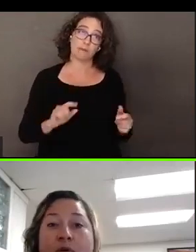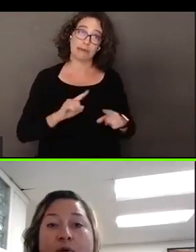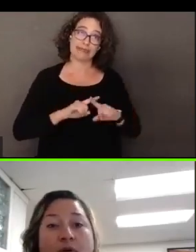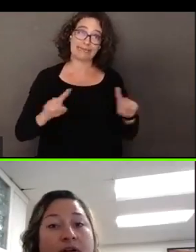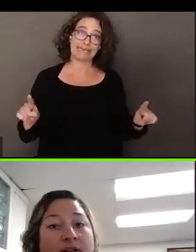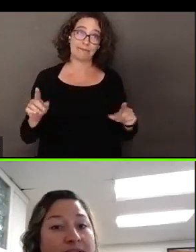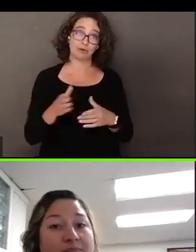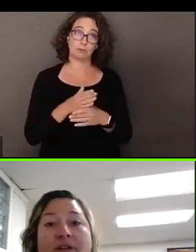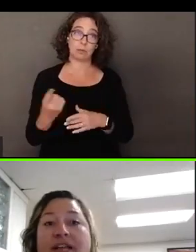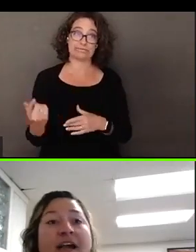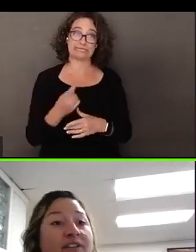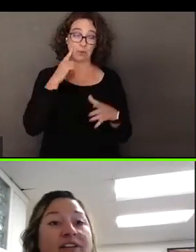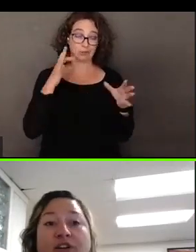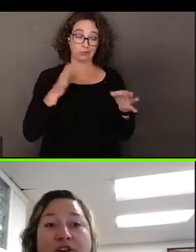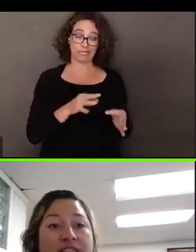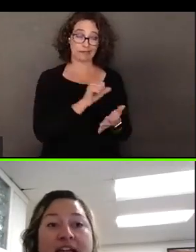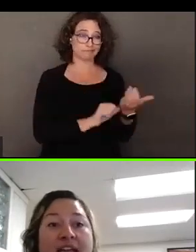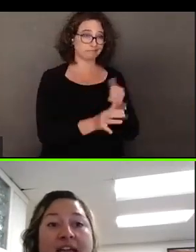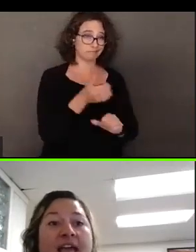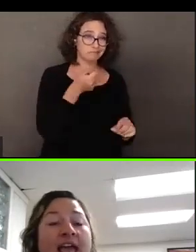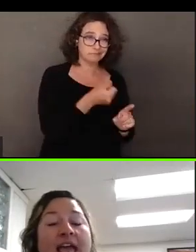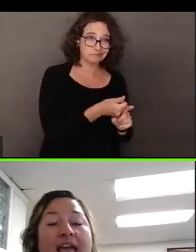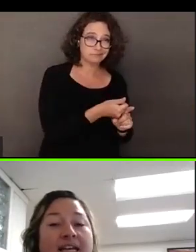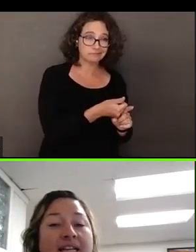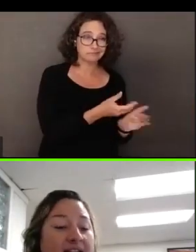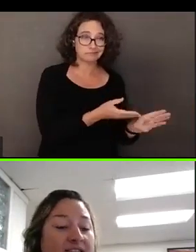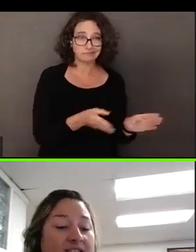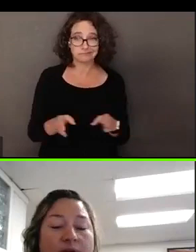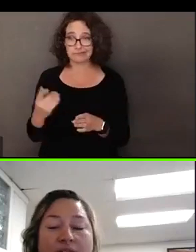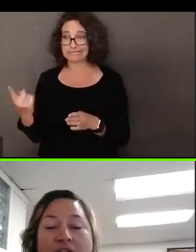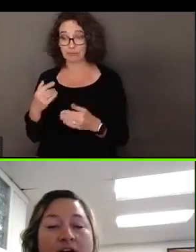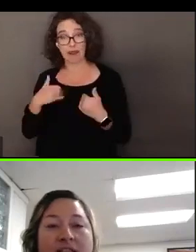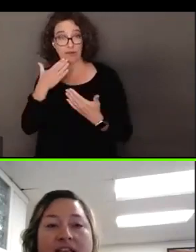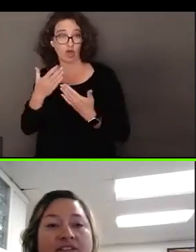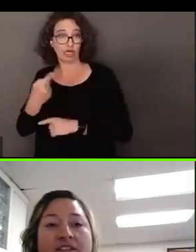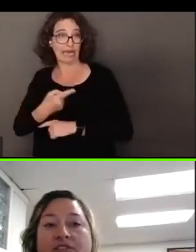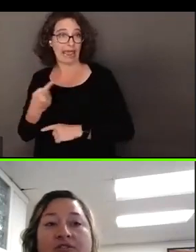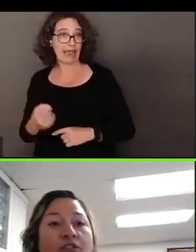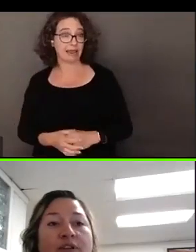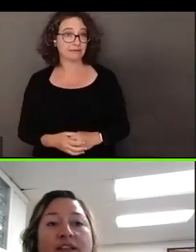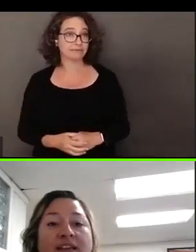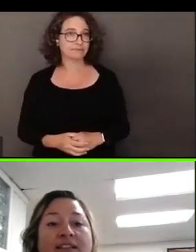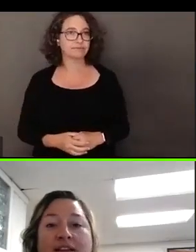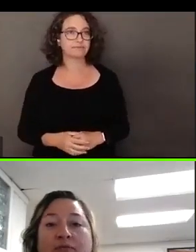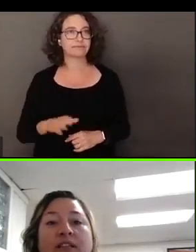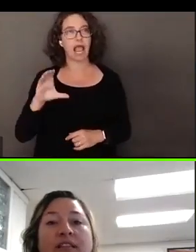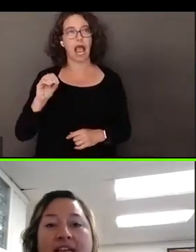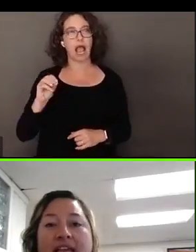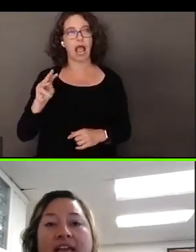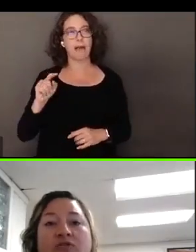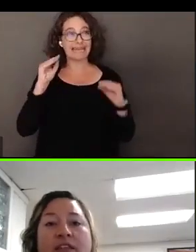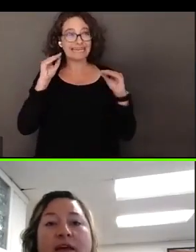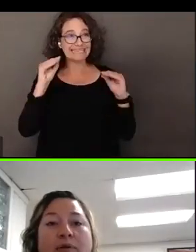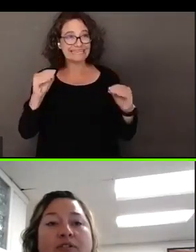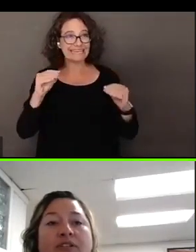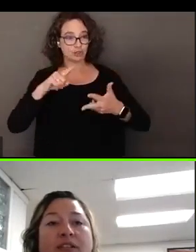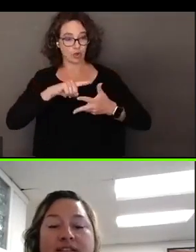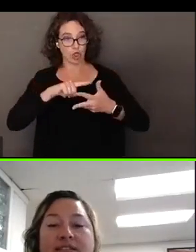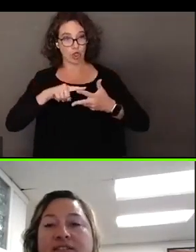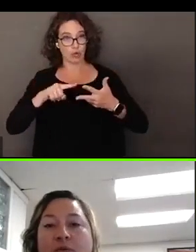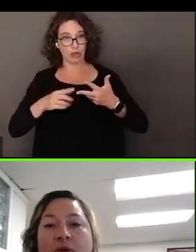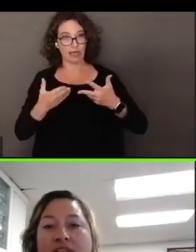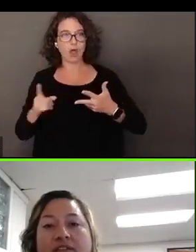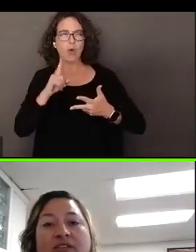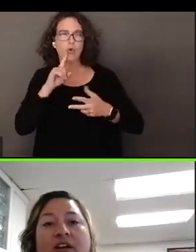their life or somebody having a good day. And so at Comet, they teach you the three things, like really engage with that